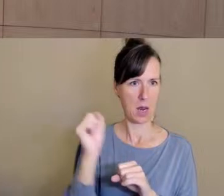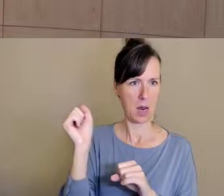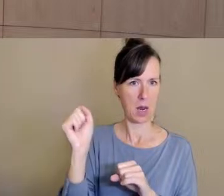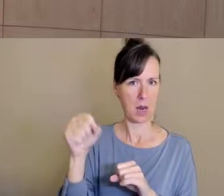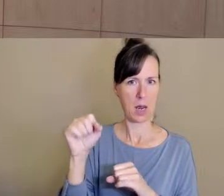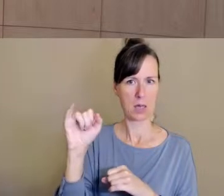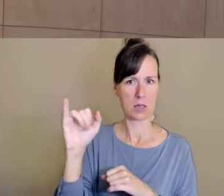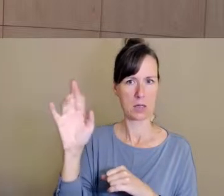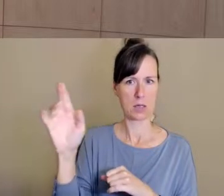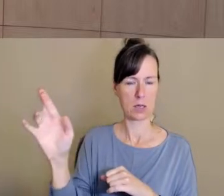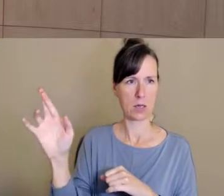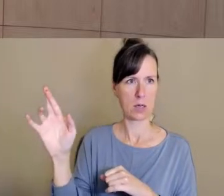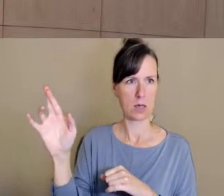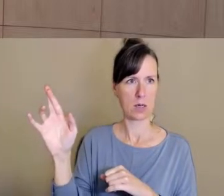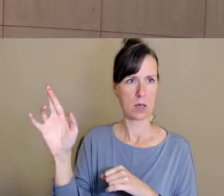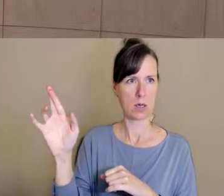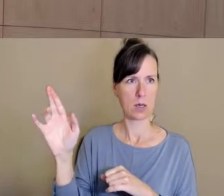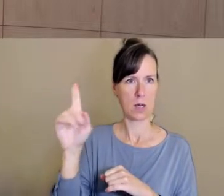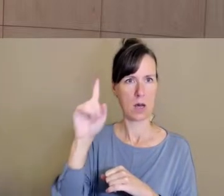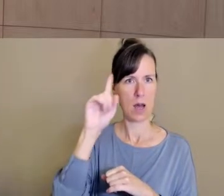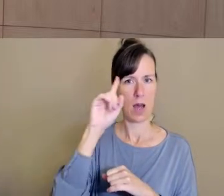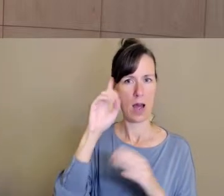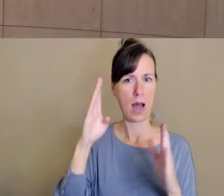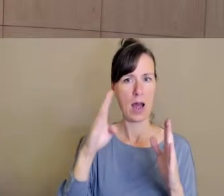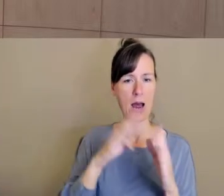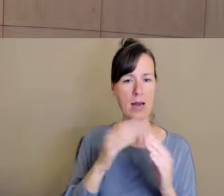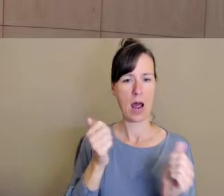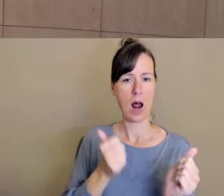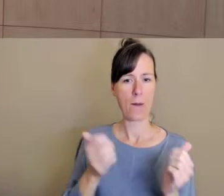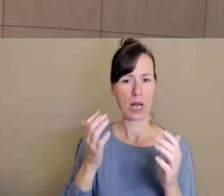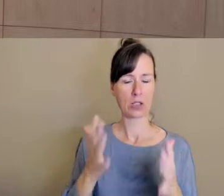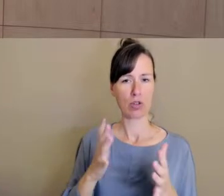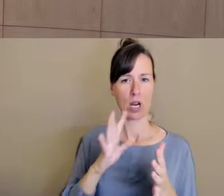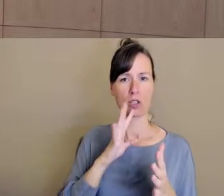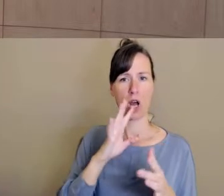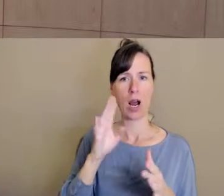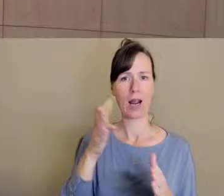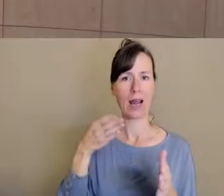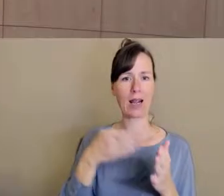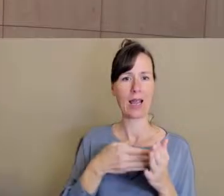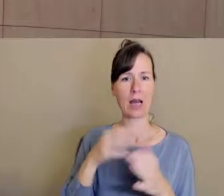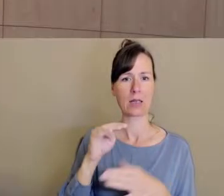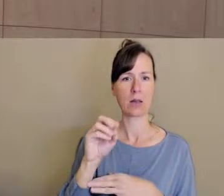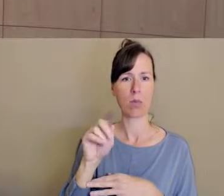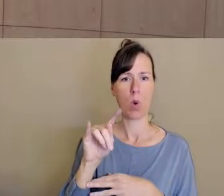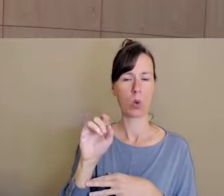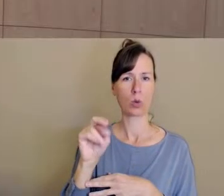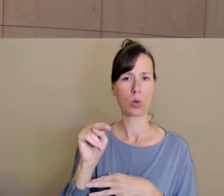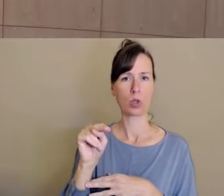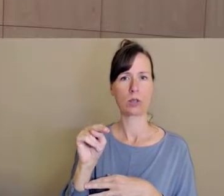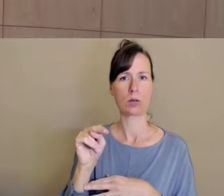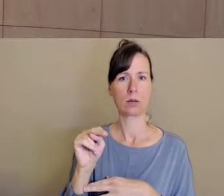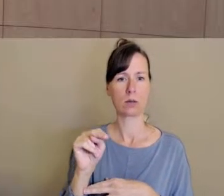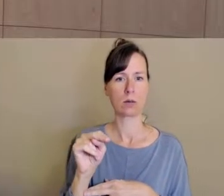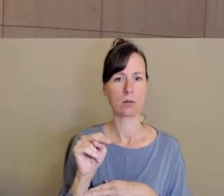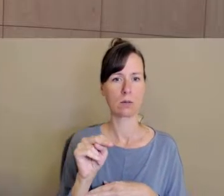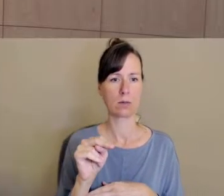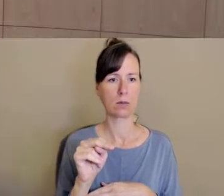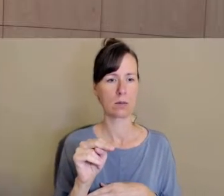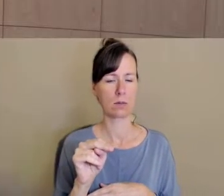So I think the town administrator is speaking against the motion in the debate. I'll withdraw my motion and set a motion